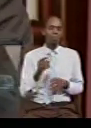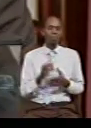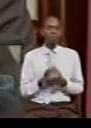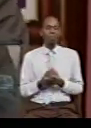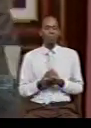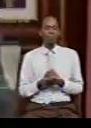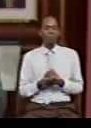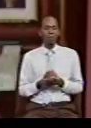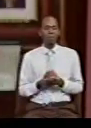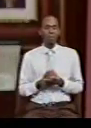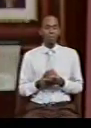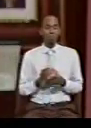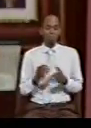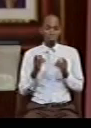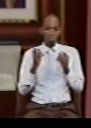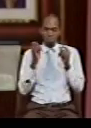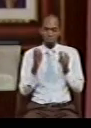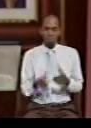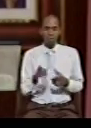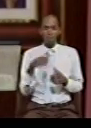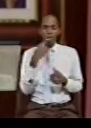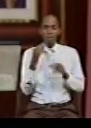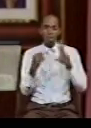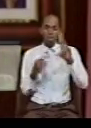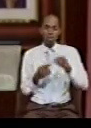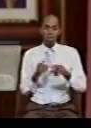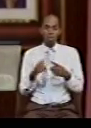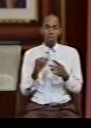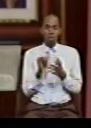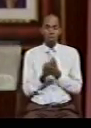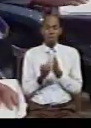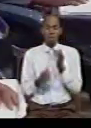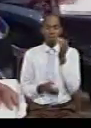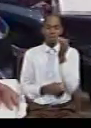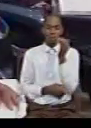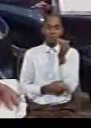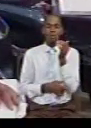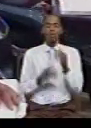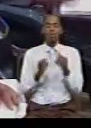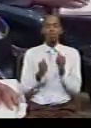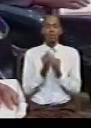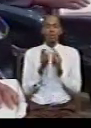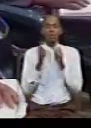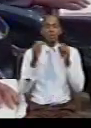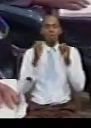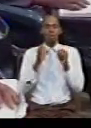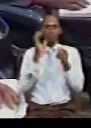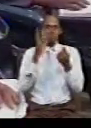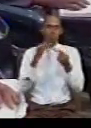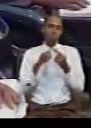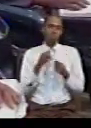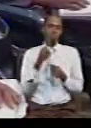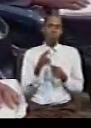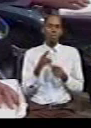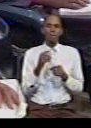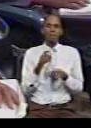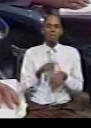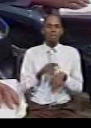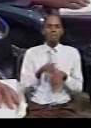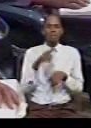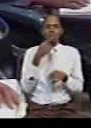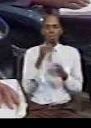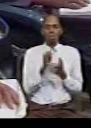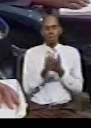say no to that temptation, greater power will come to you. The moment you say no to